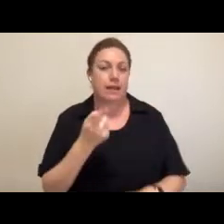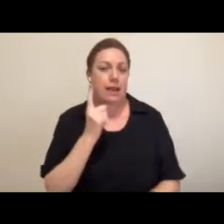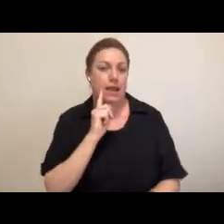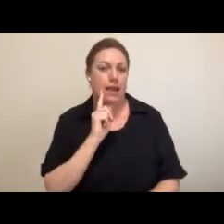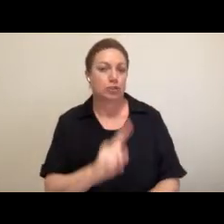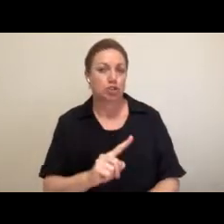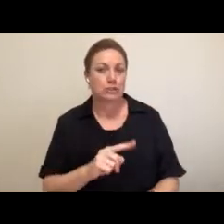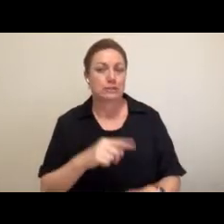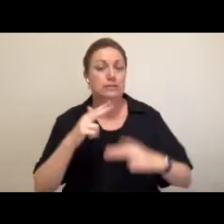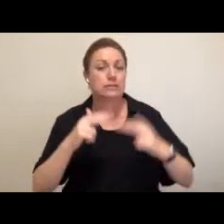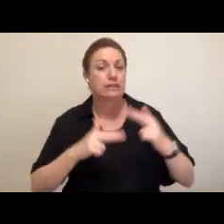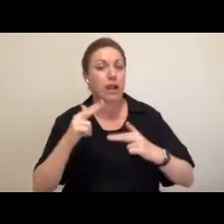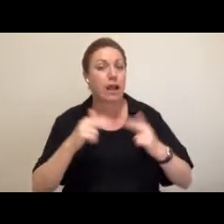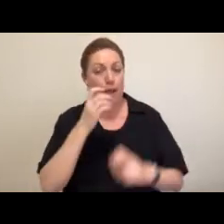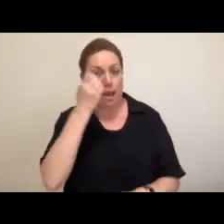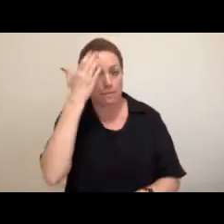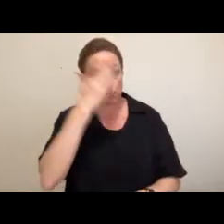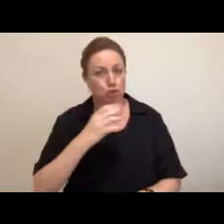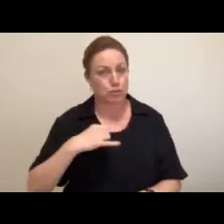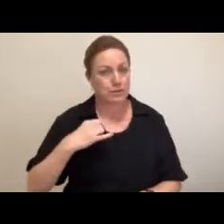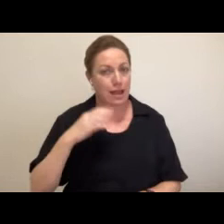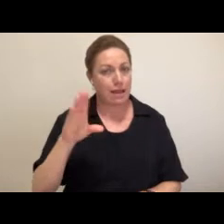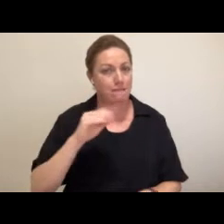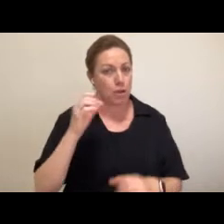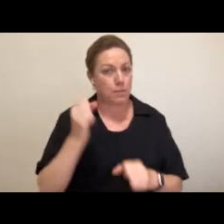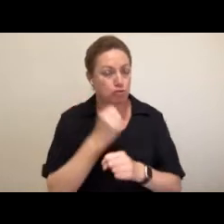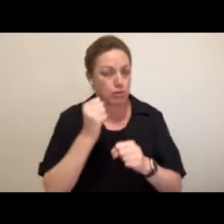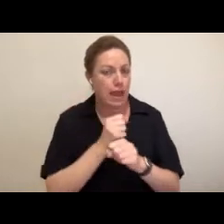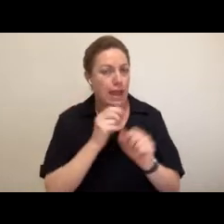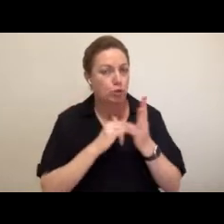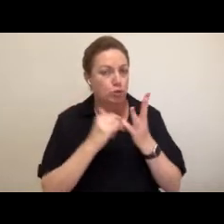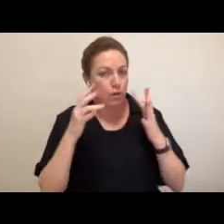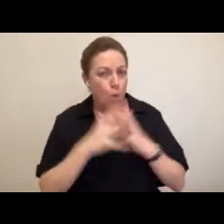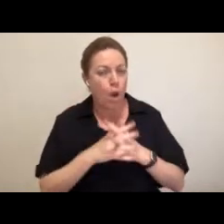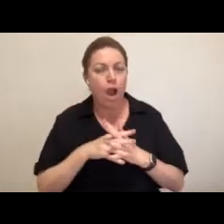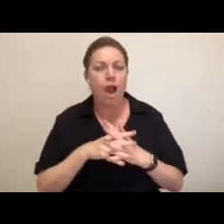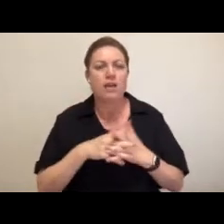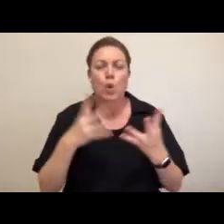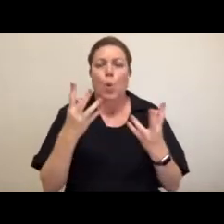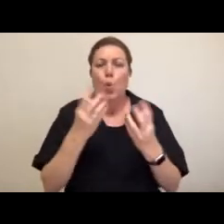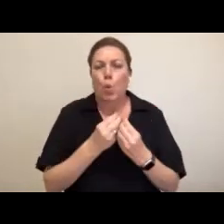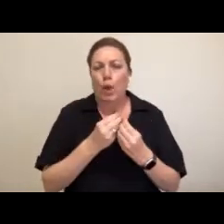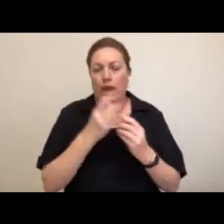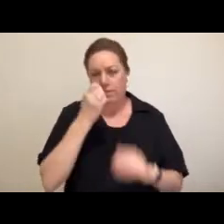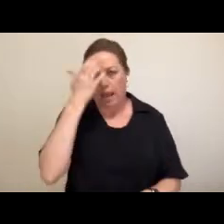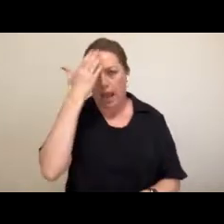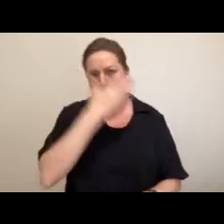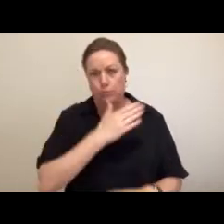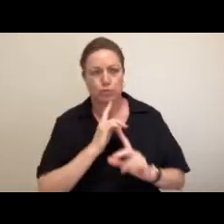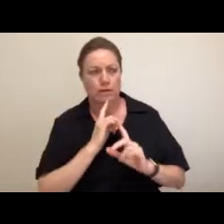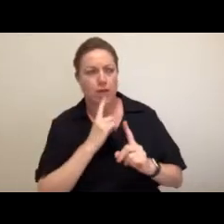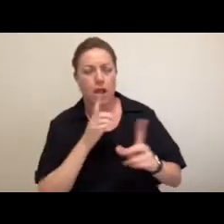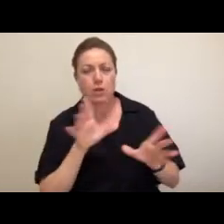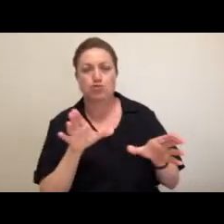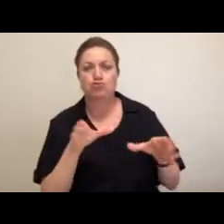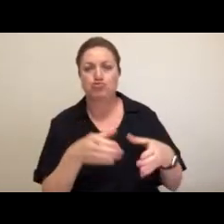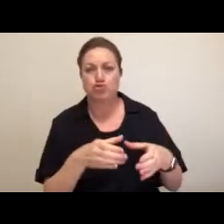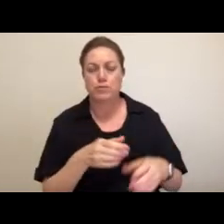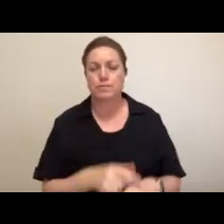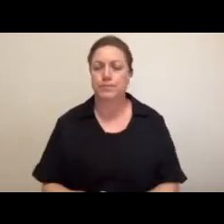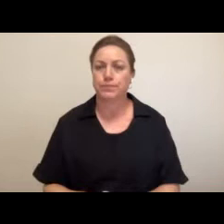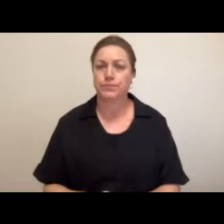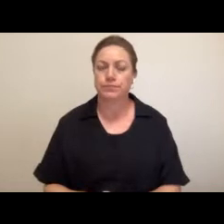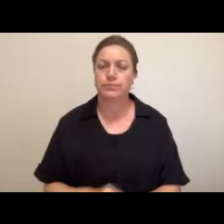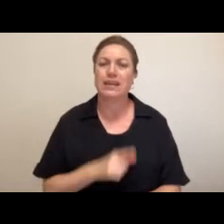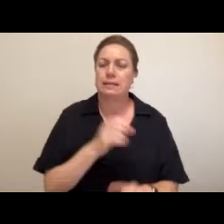an Aboriginal advisory group. And these are a really important starting point in driving a new body of practice